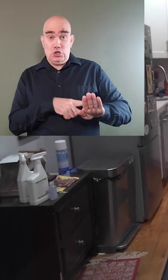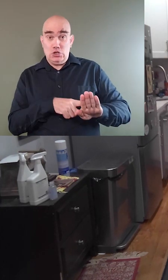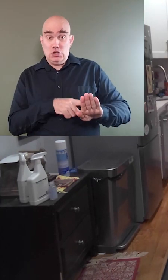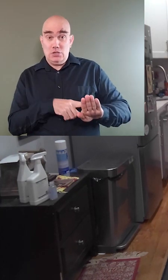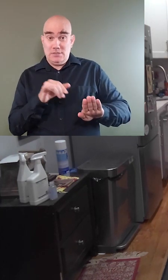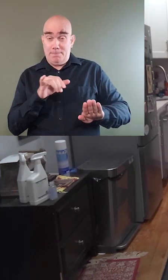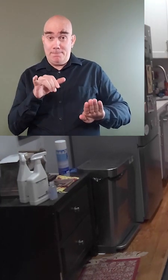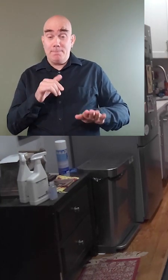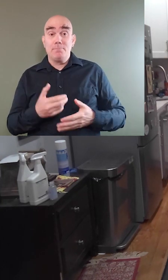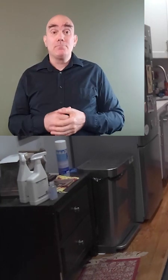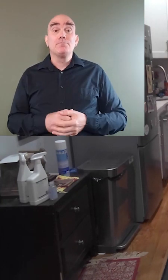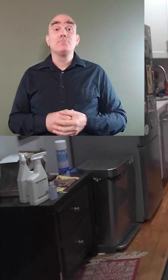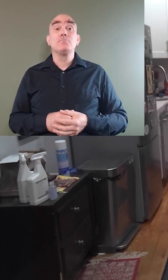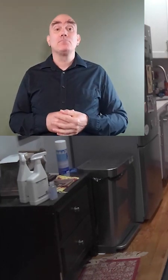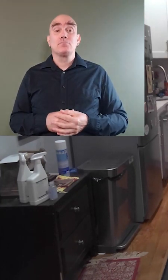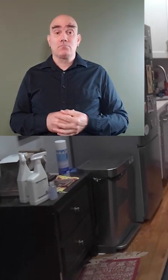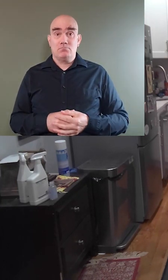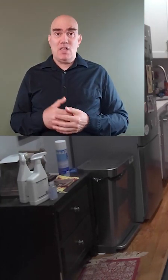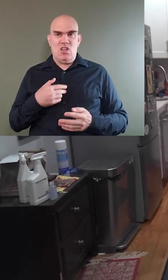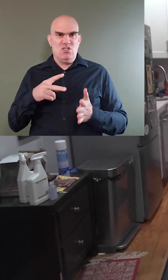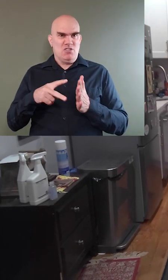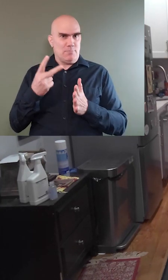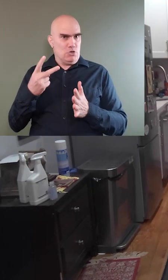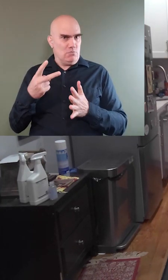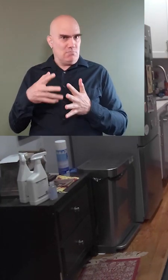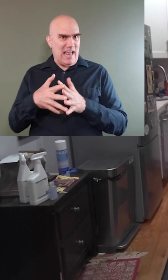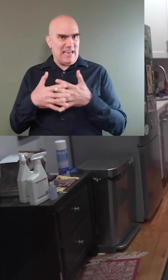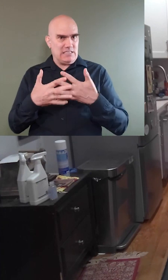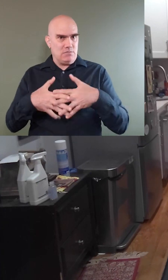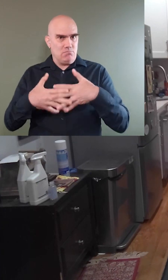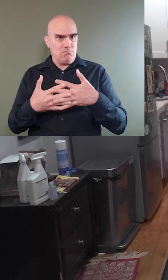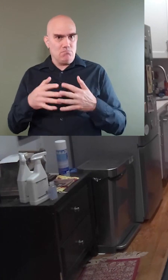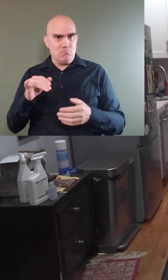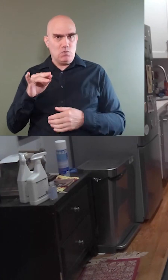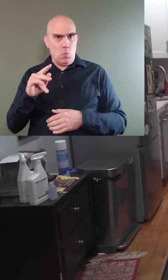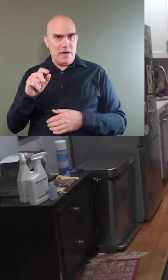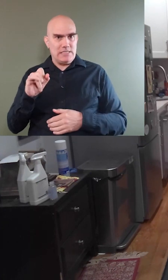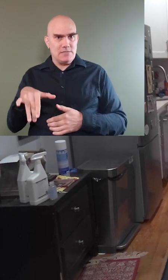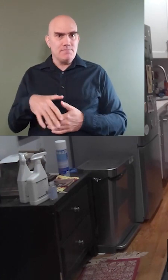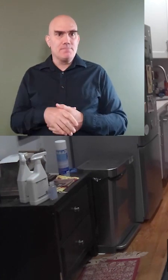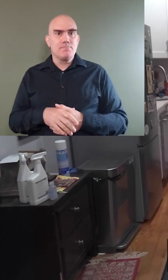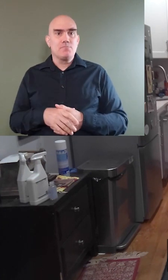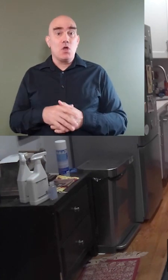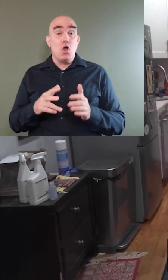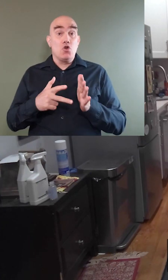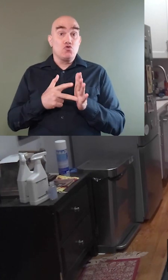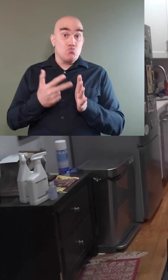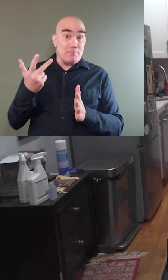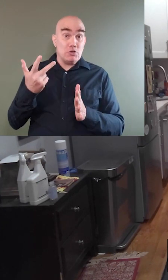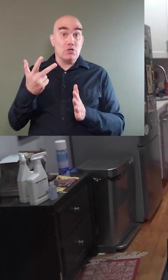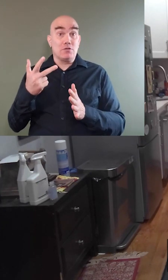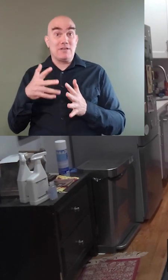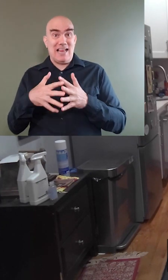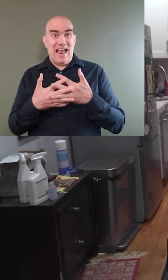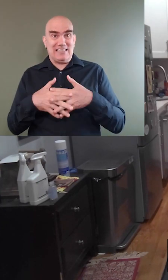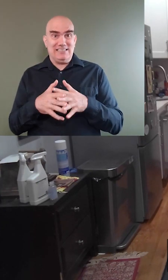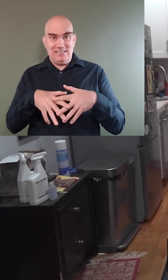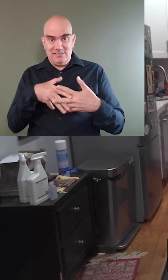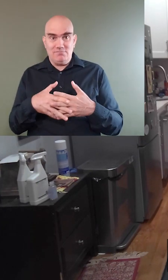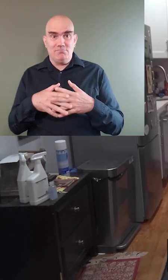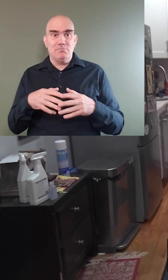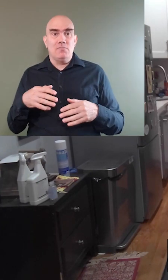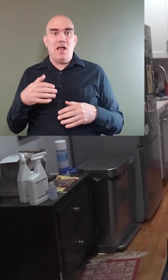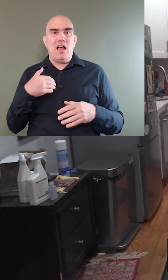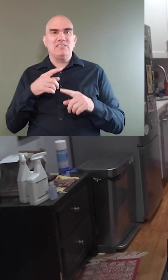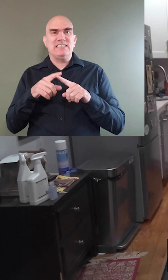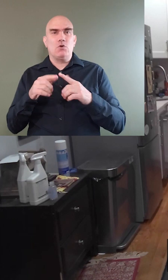our wrists and ankles are double axis joints, triple axis joints have different